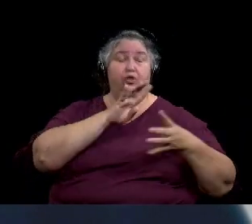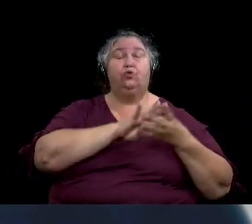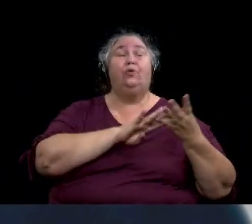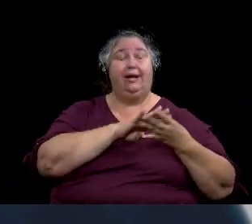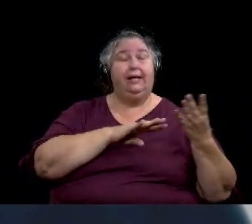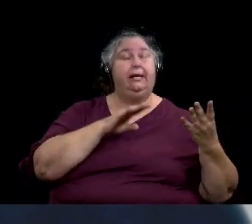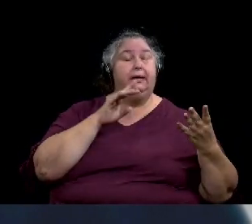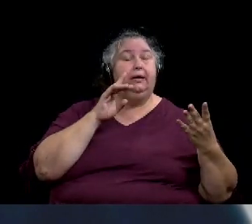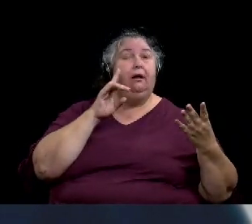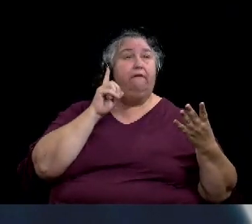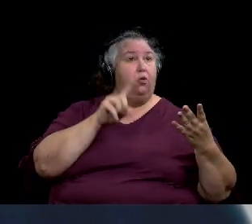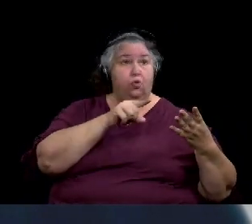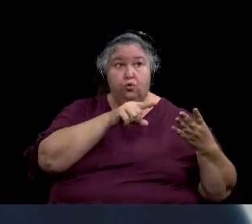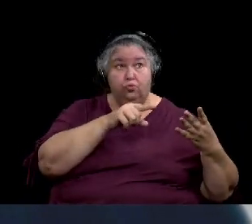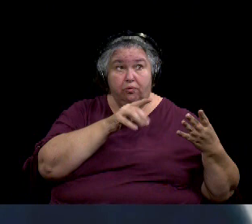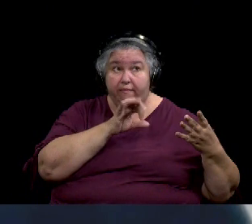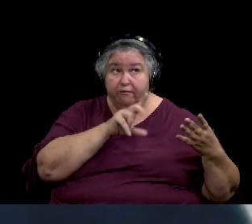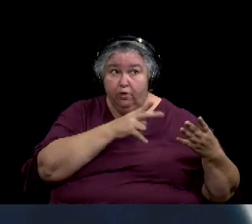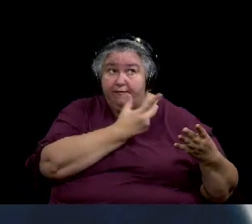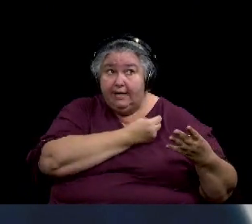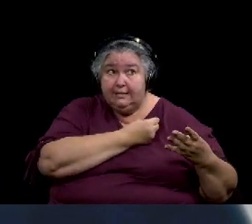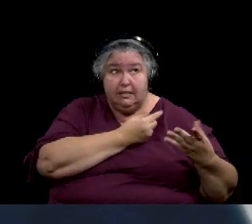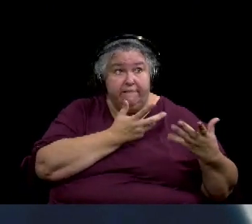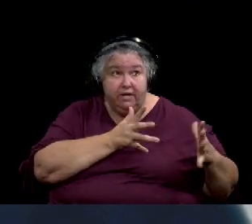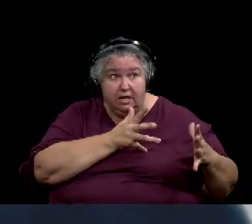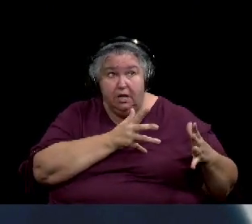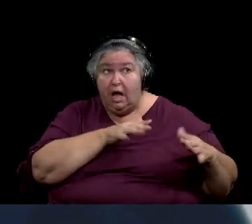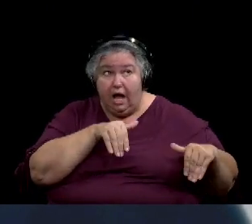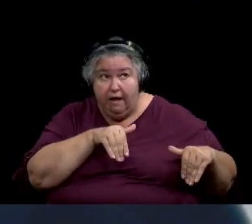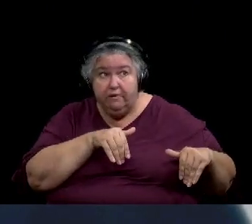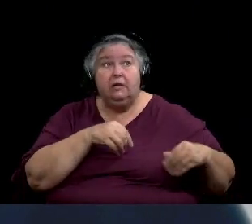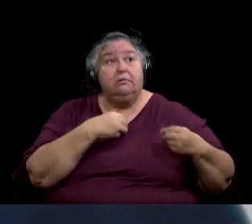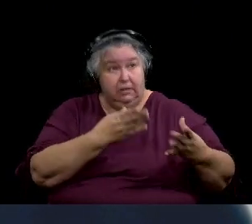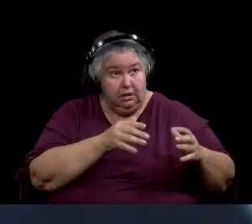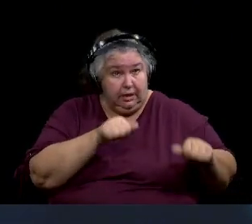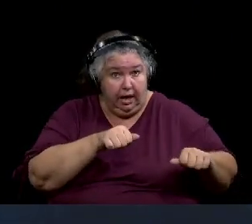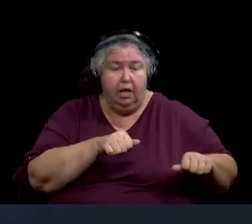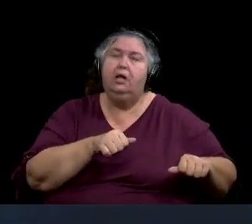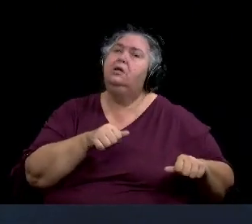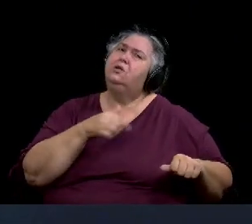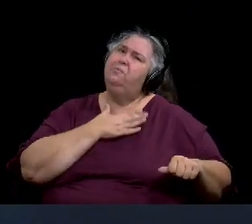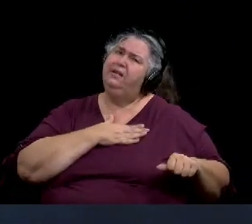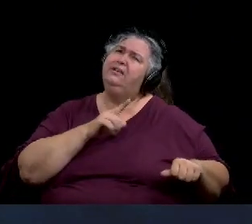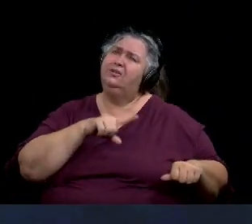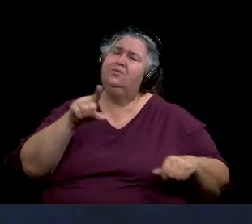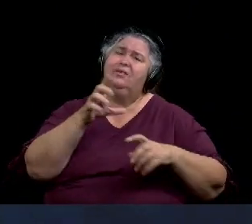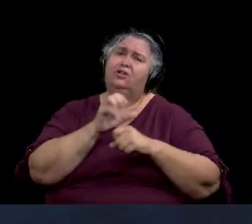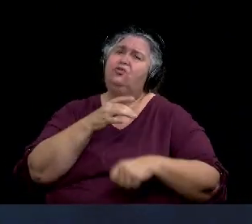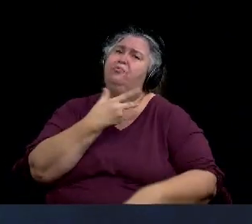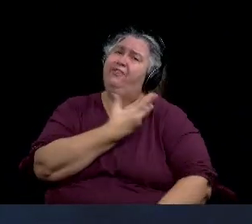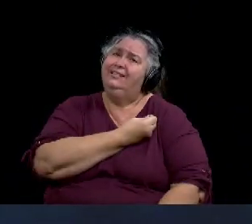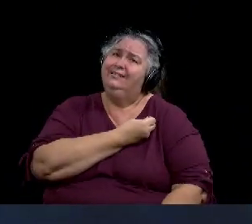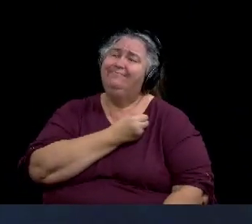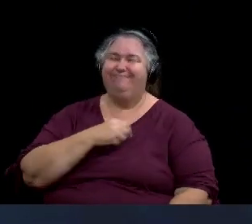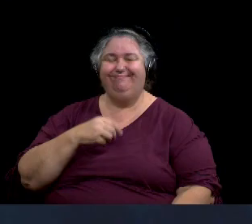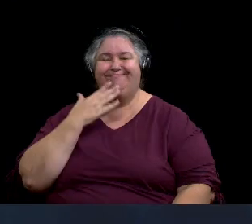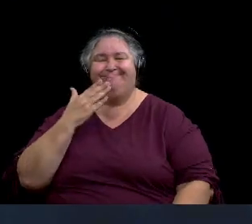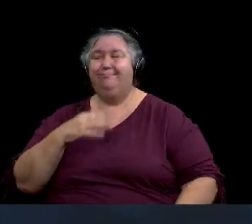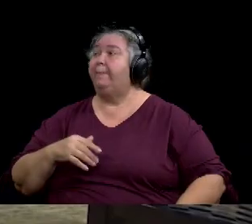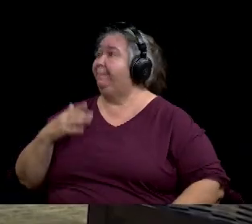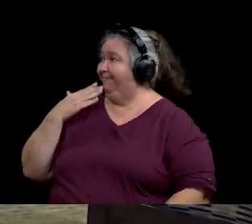giving it to those who haven't already gotten it. So please get out and get your flu vaccine. Thank you, I have Dr. more comments Ellison. as we go. Thank